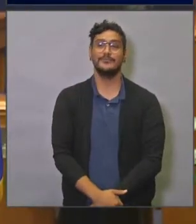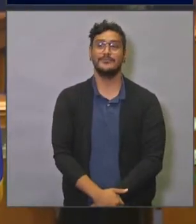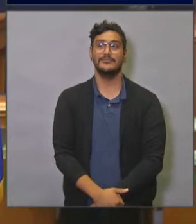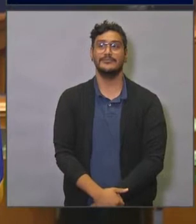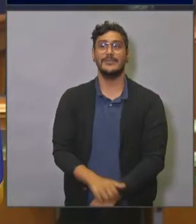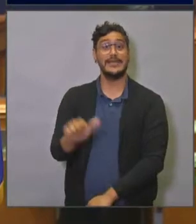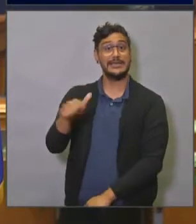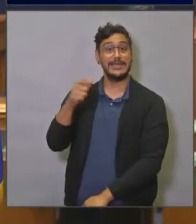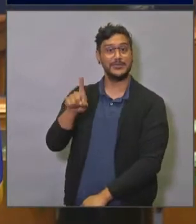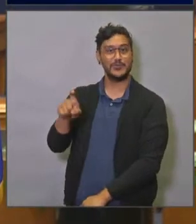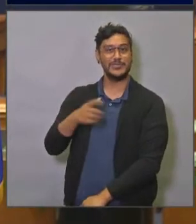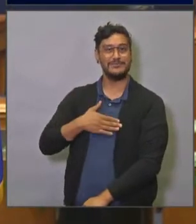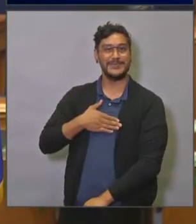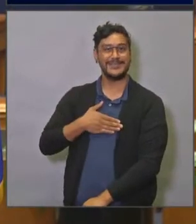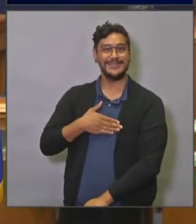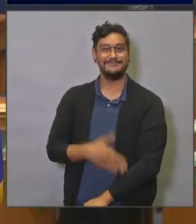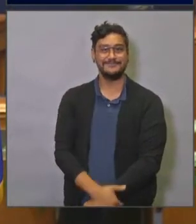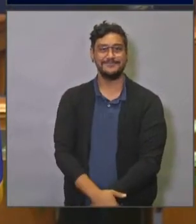Next question, please.